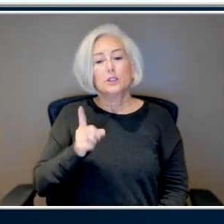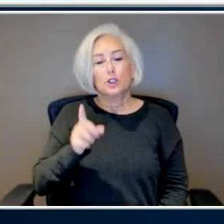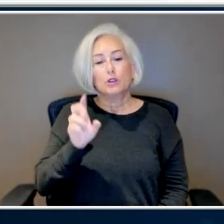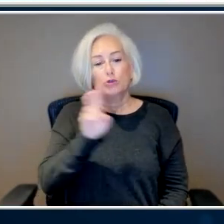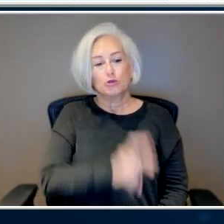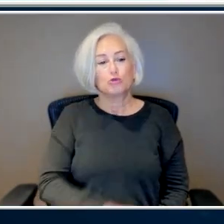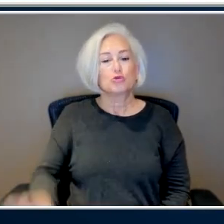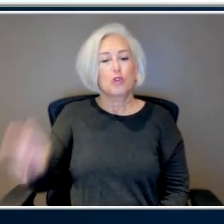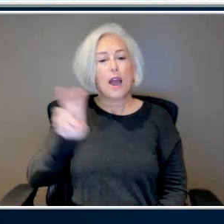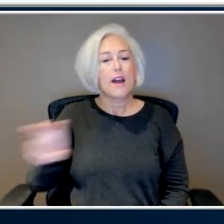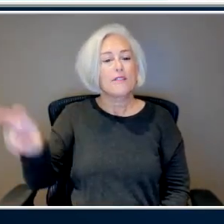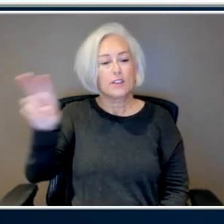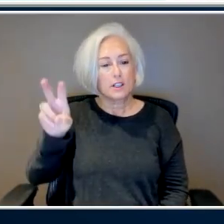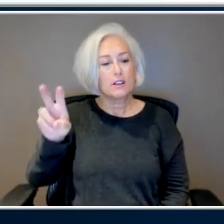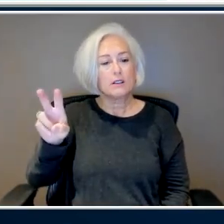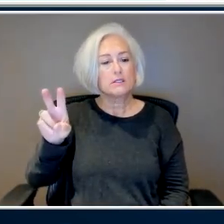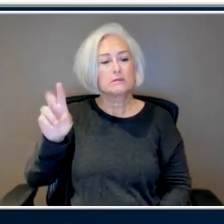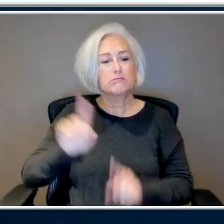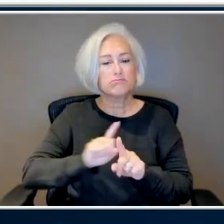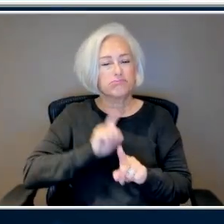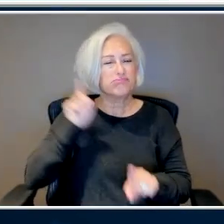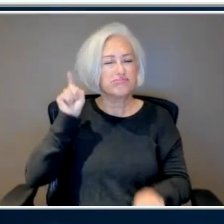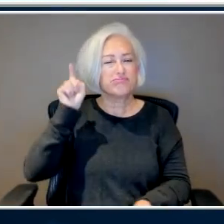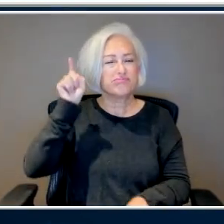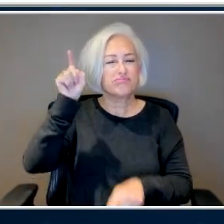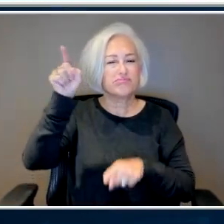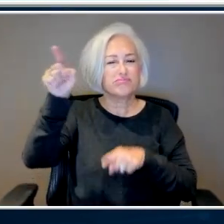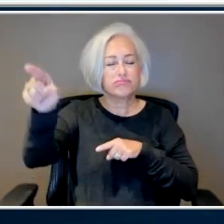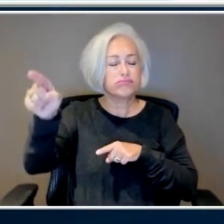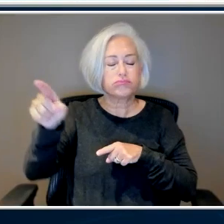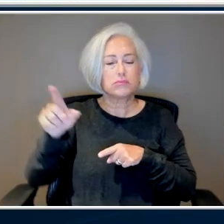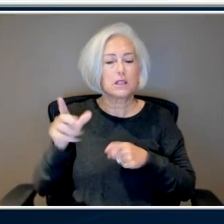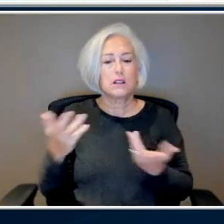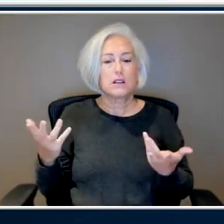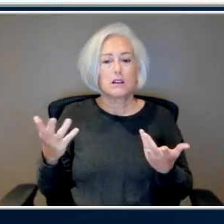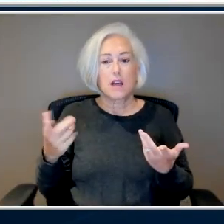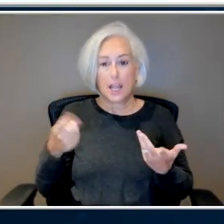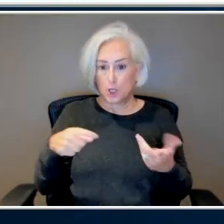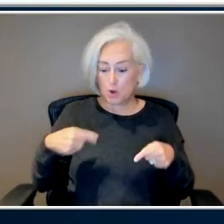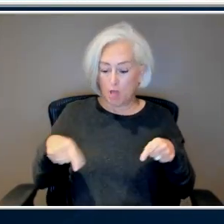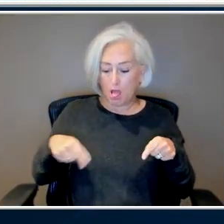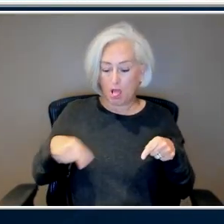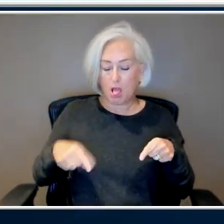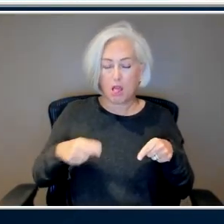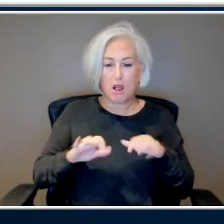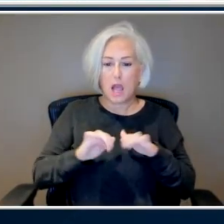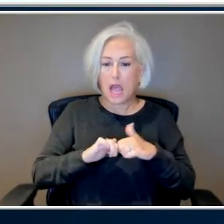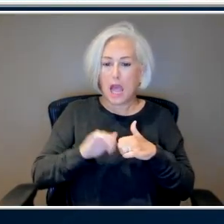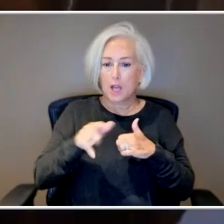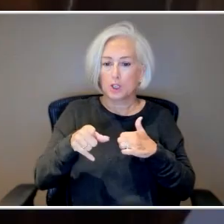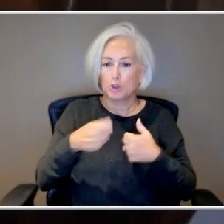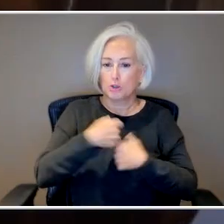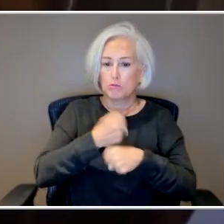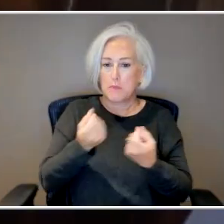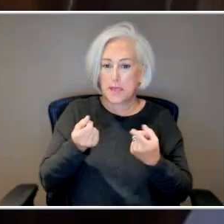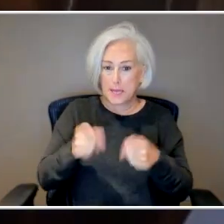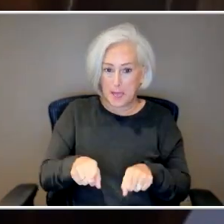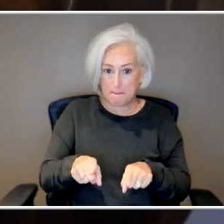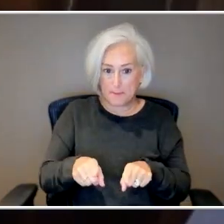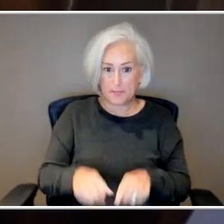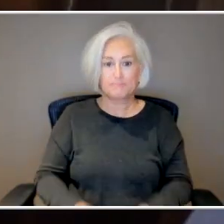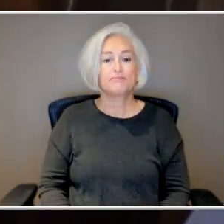just explained why you would be. How were you able to make that happen? Well, I had another